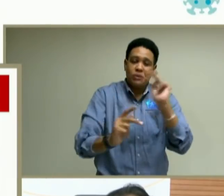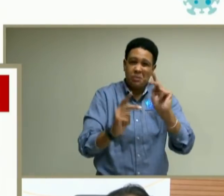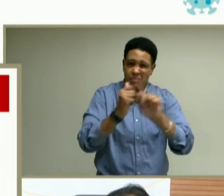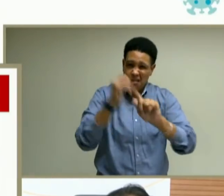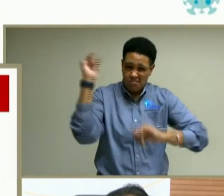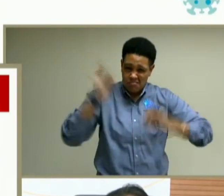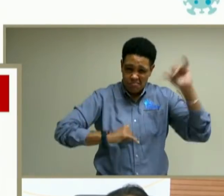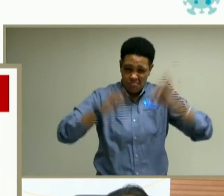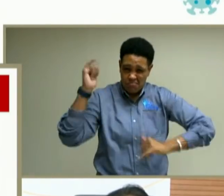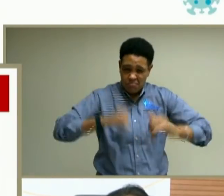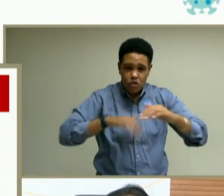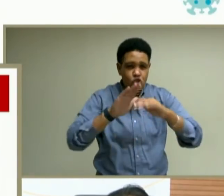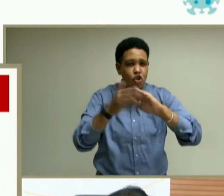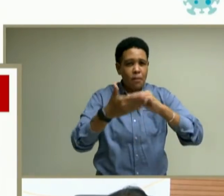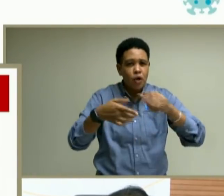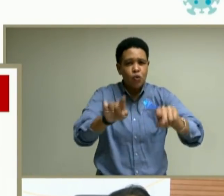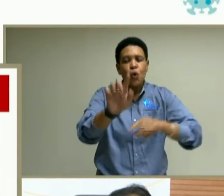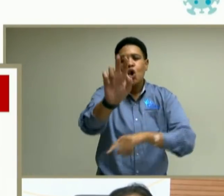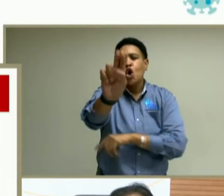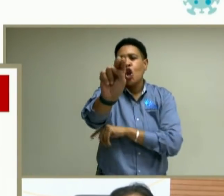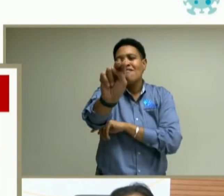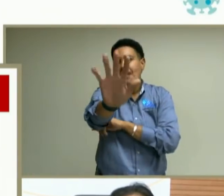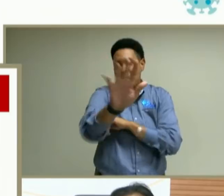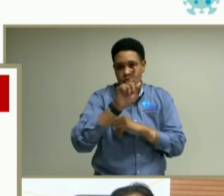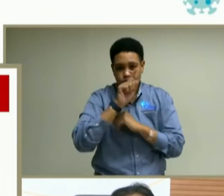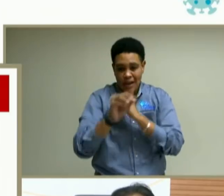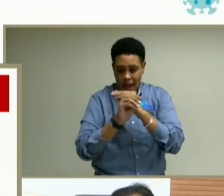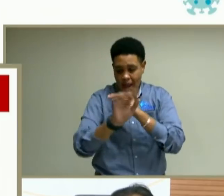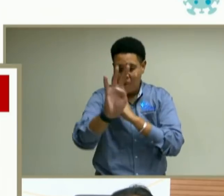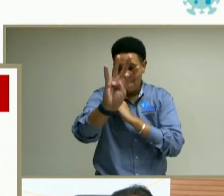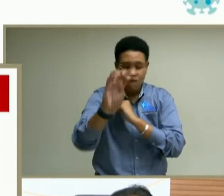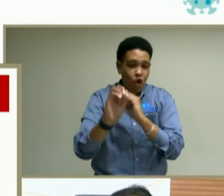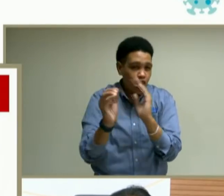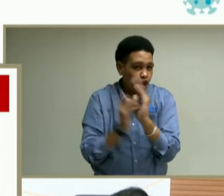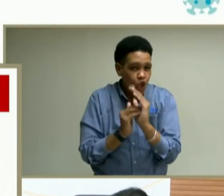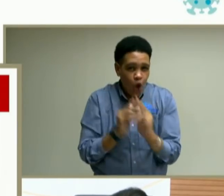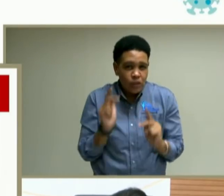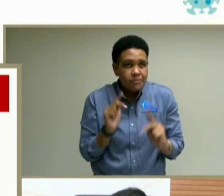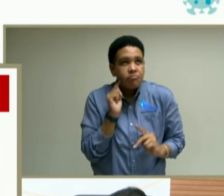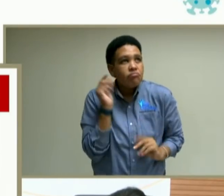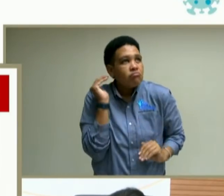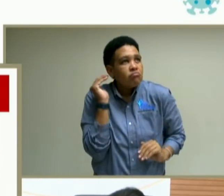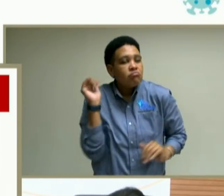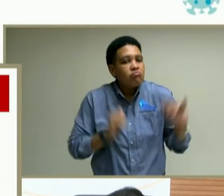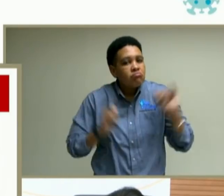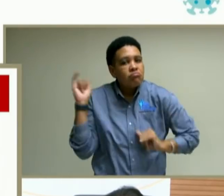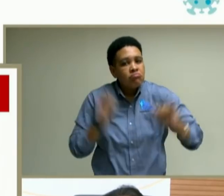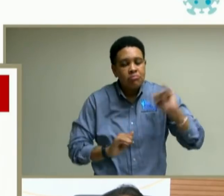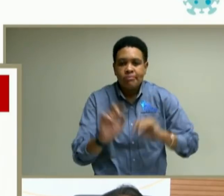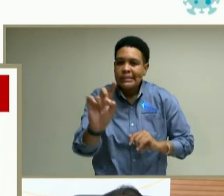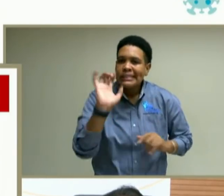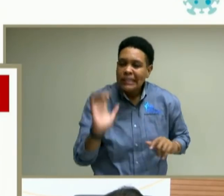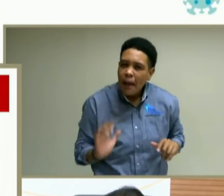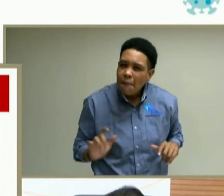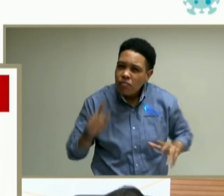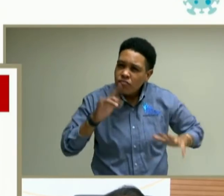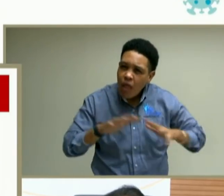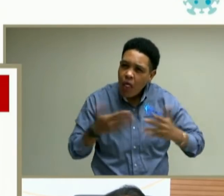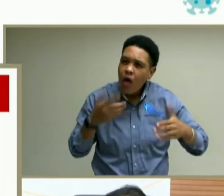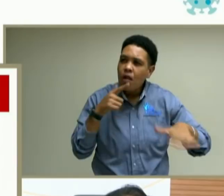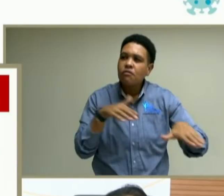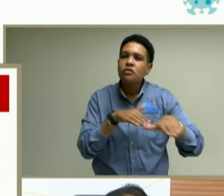entering the country during November and over 40,000 expected in December. A lot of